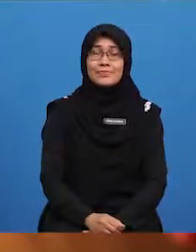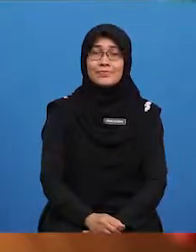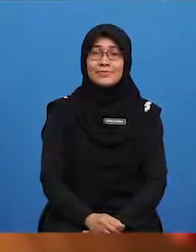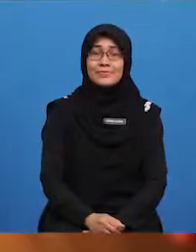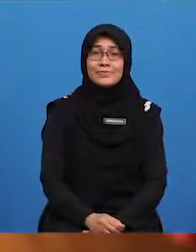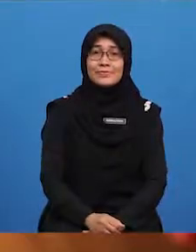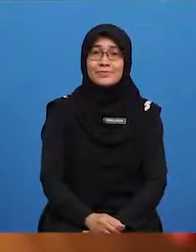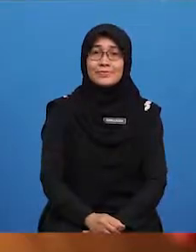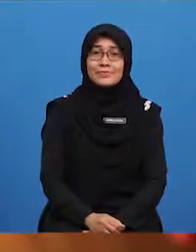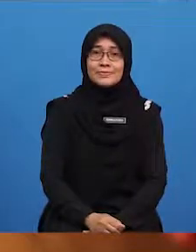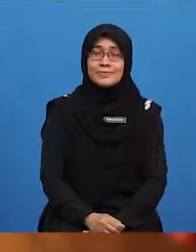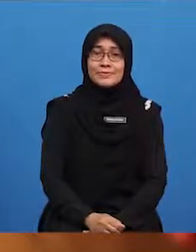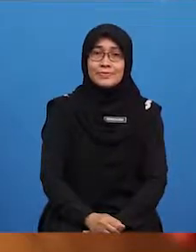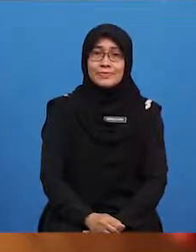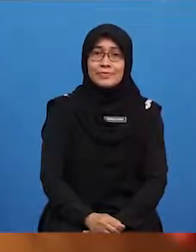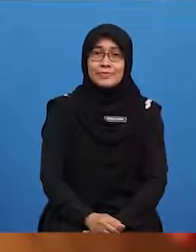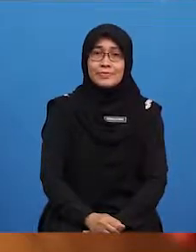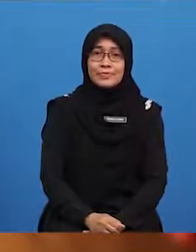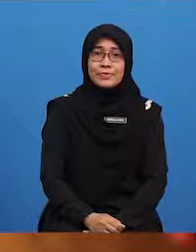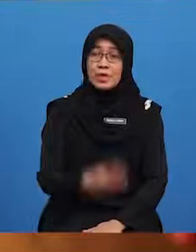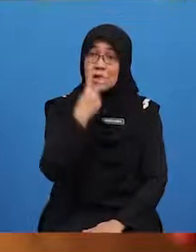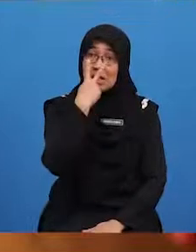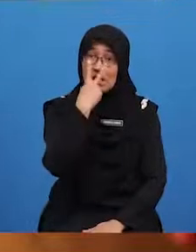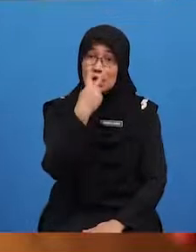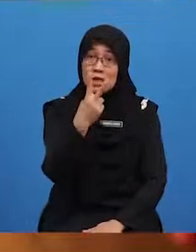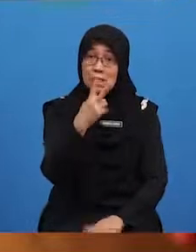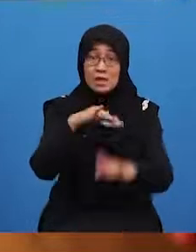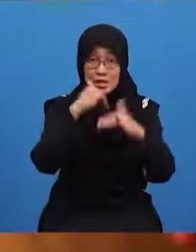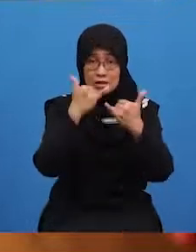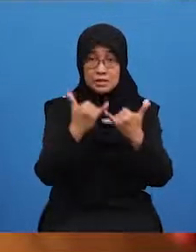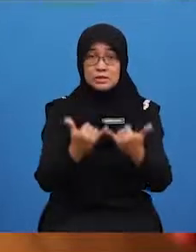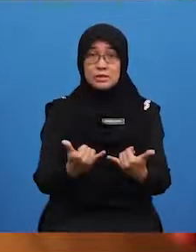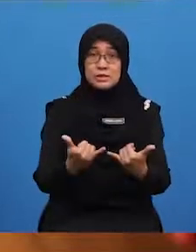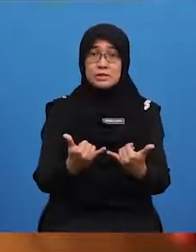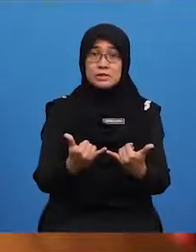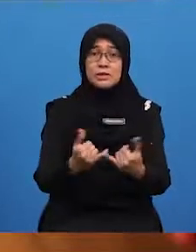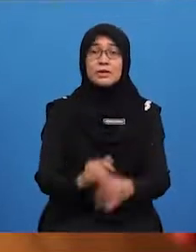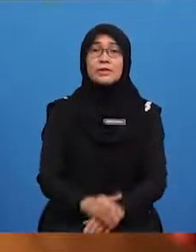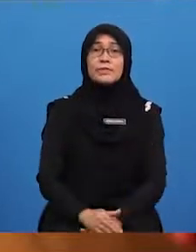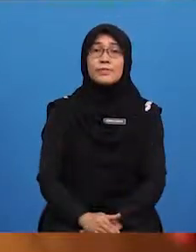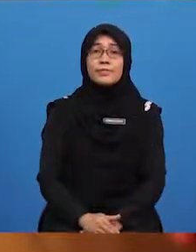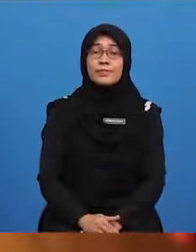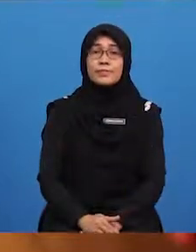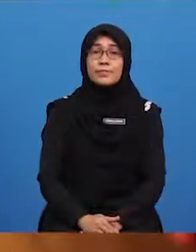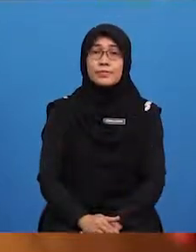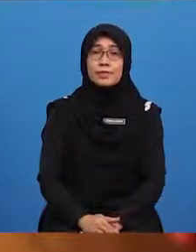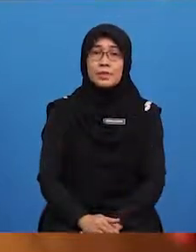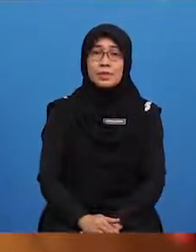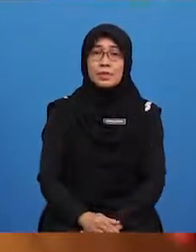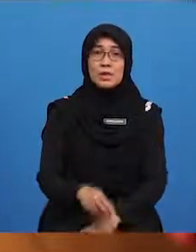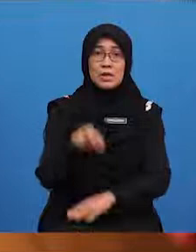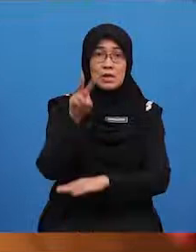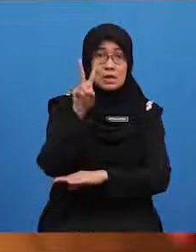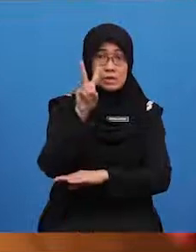Yes, it's true. Thank you for your informative points, Yolo. We are going to look at an